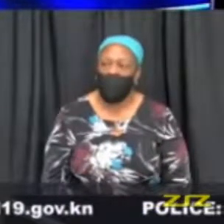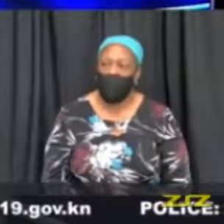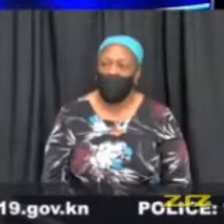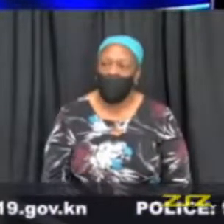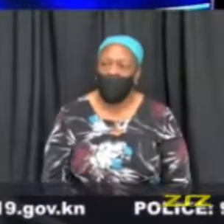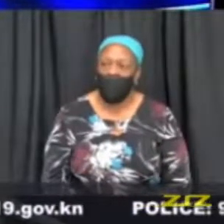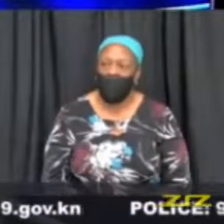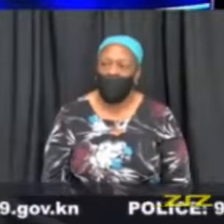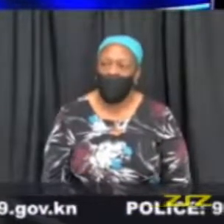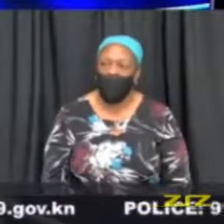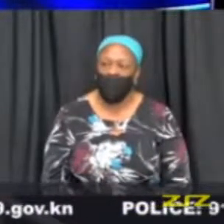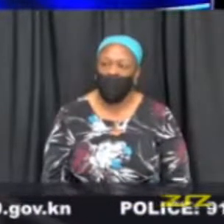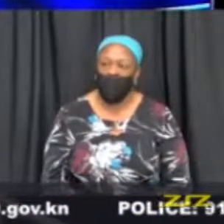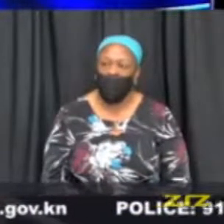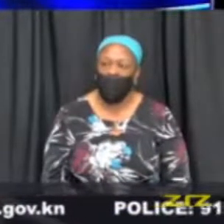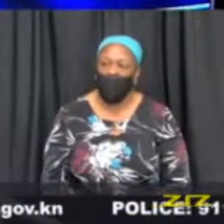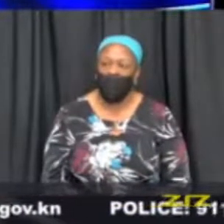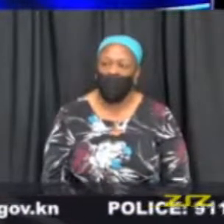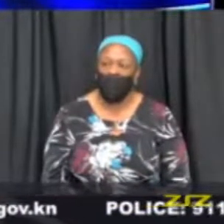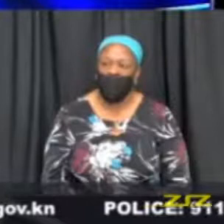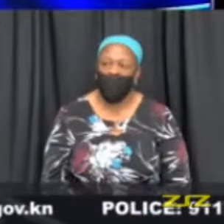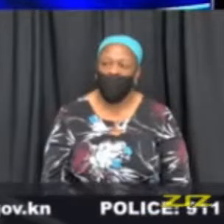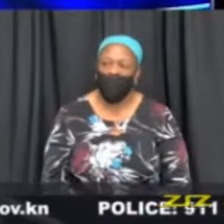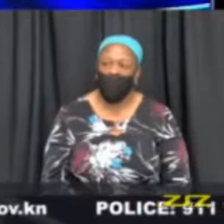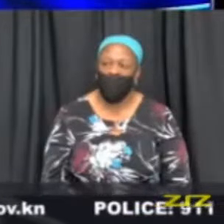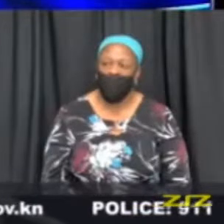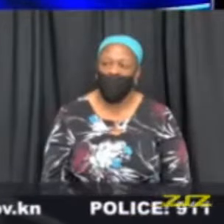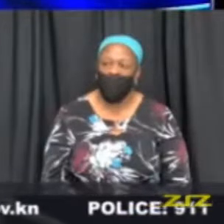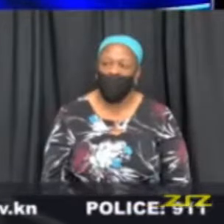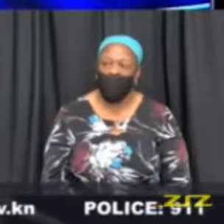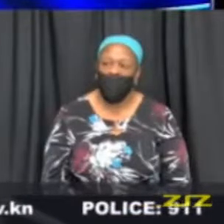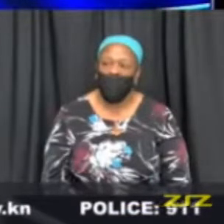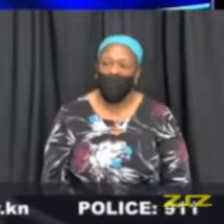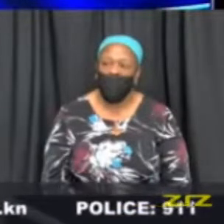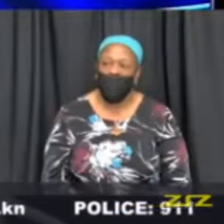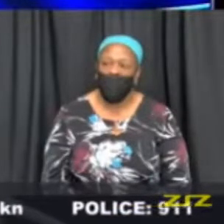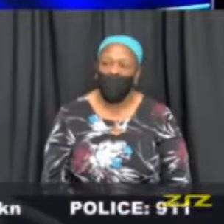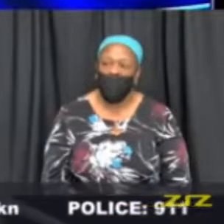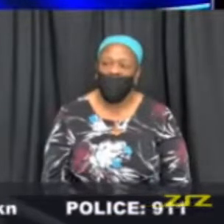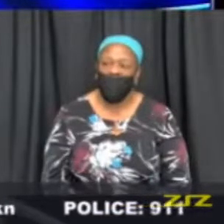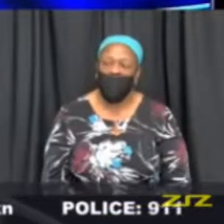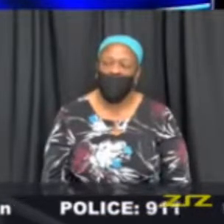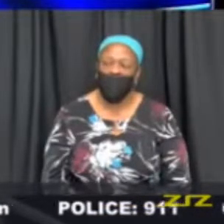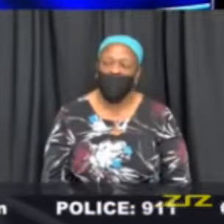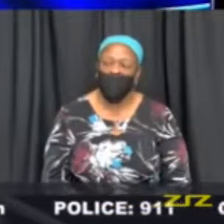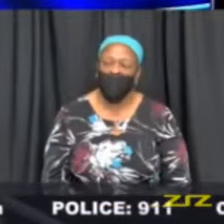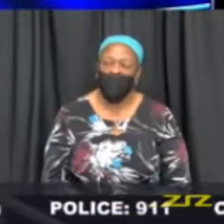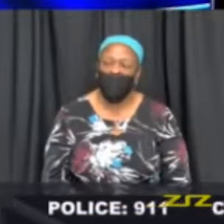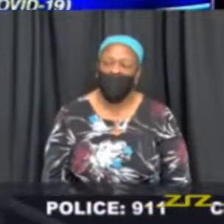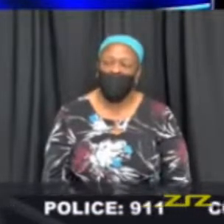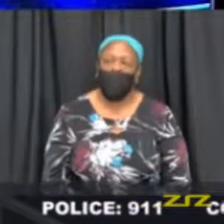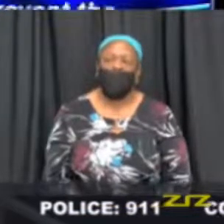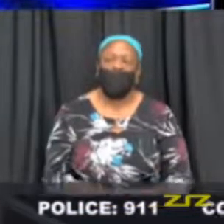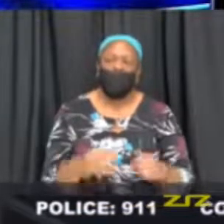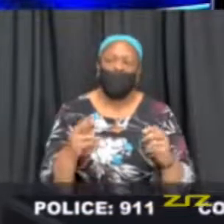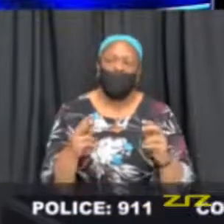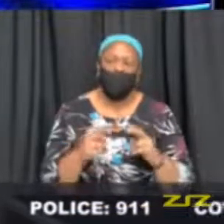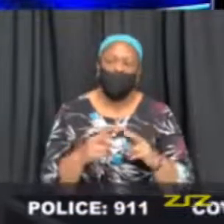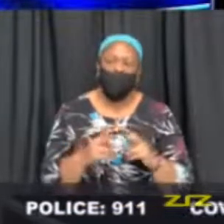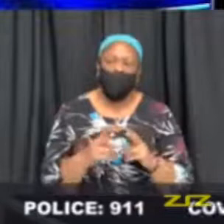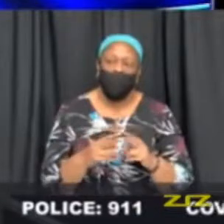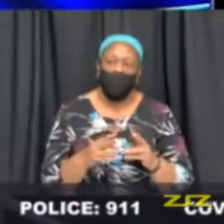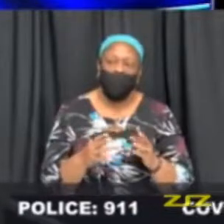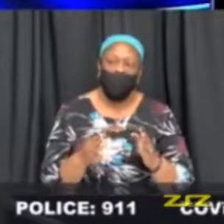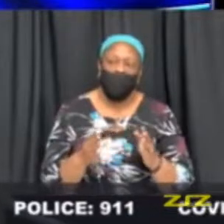I will just personalize what the CMO presented when she spoke about the benefits of the AstraZeneca vaccine. So I'm